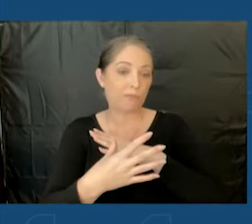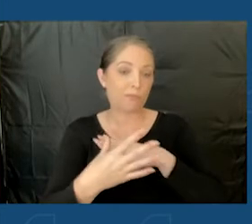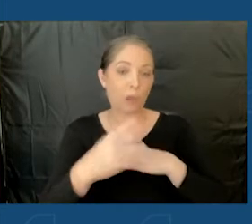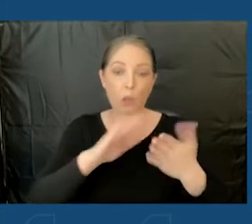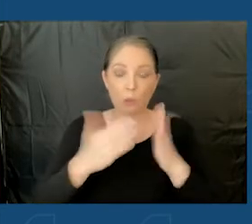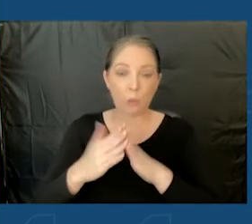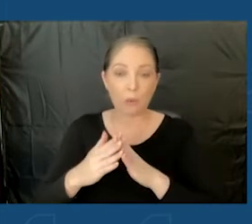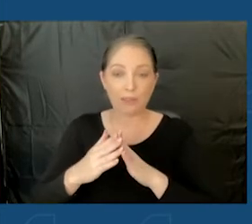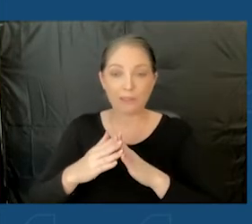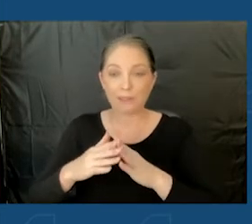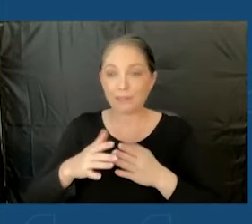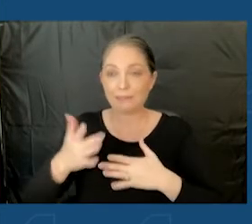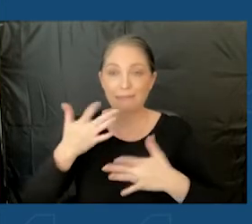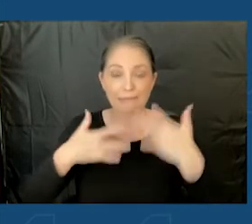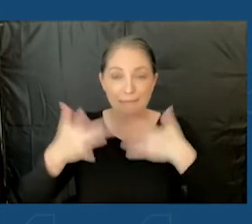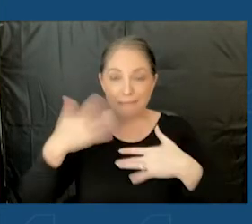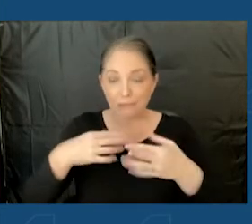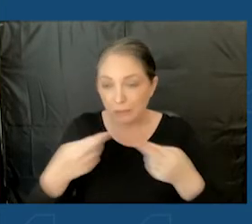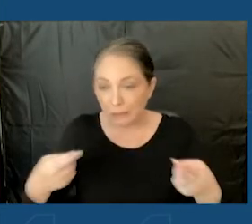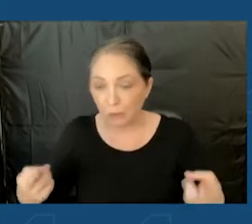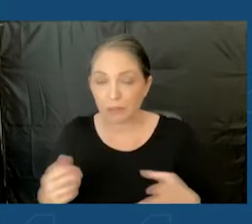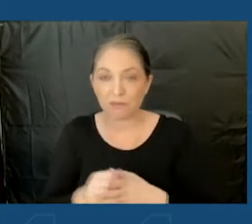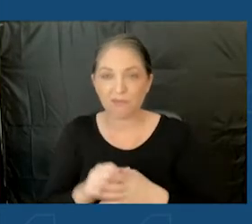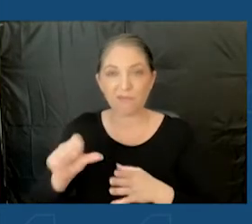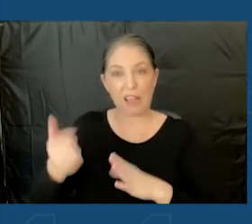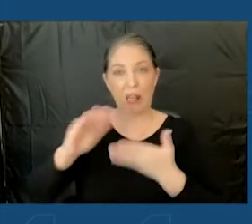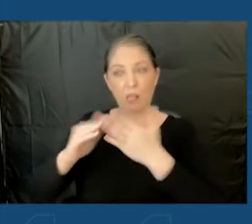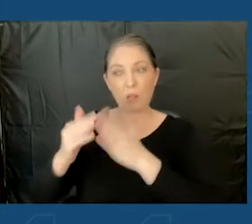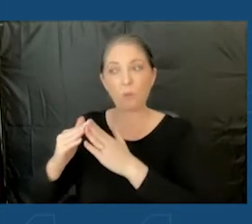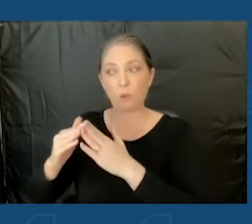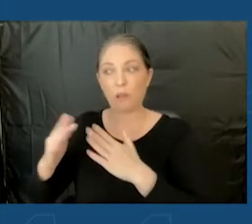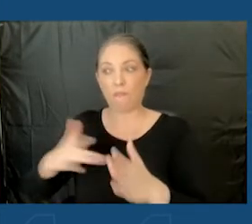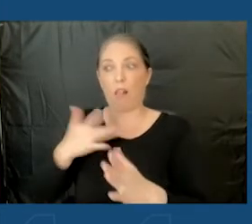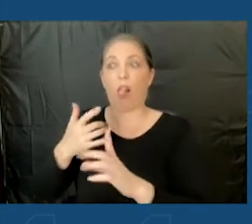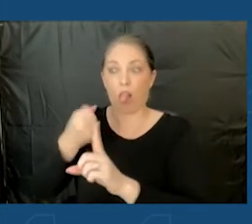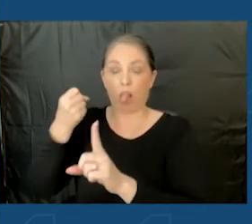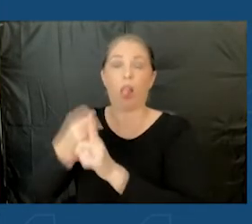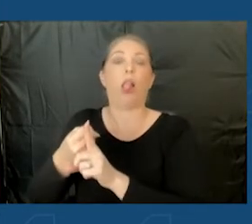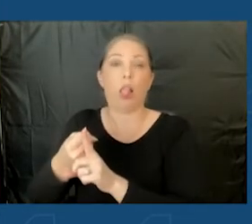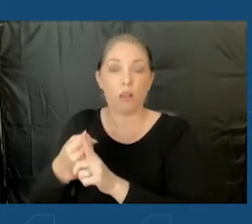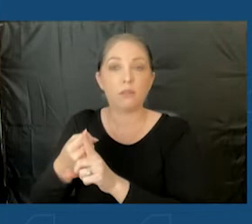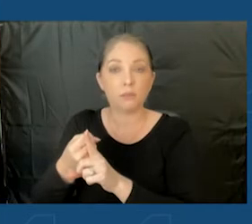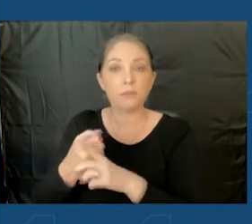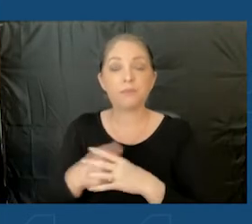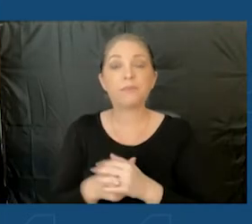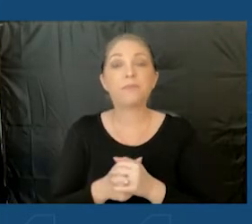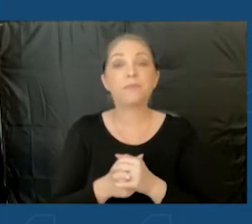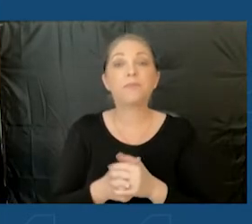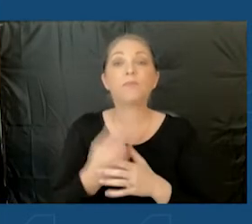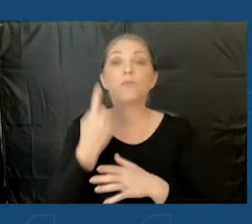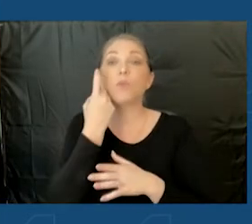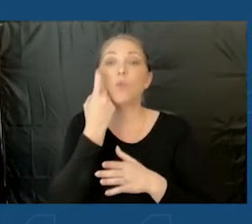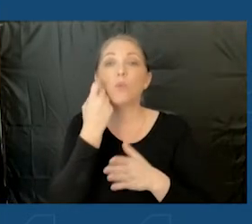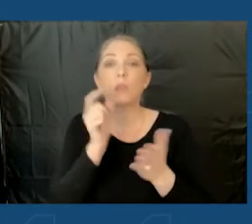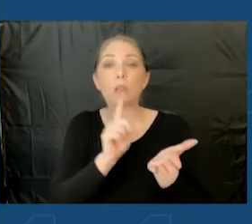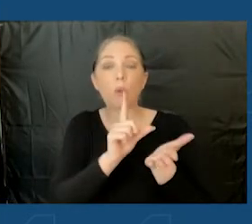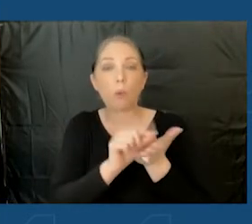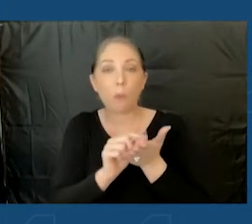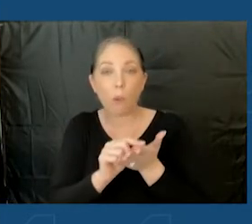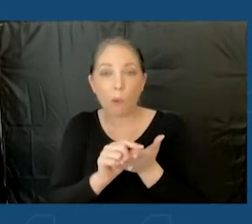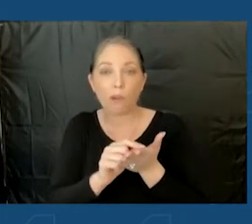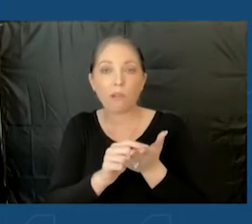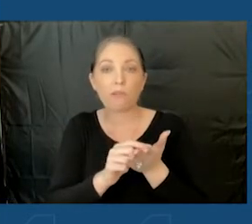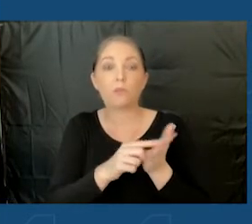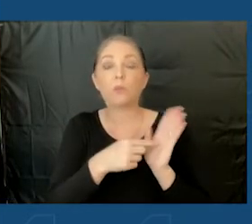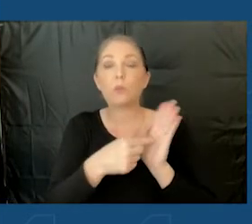who have felt the impact of the pandemic most deeply. A recent report by Raising New York showed that